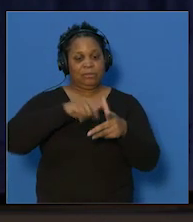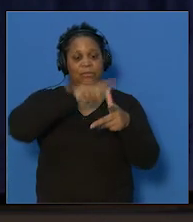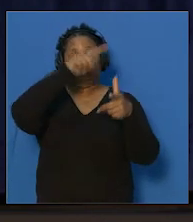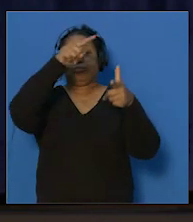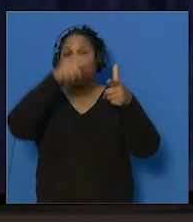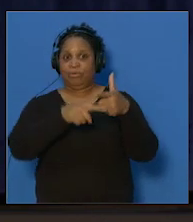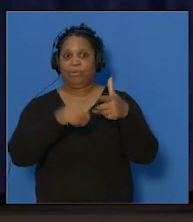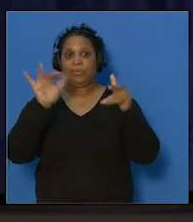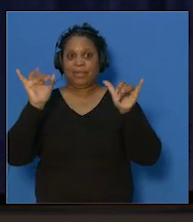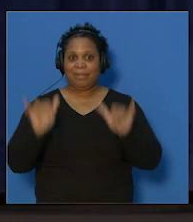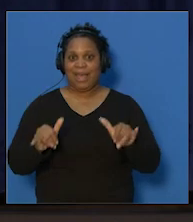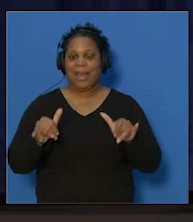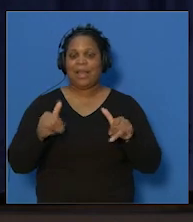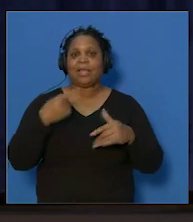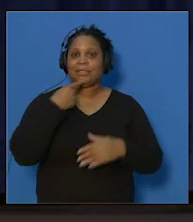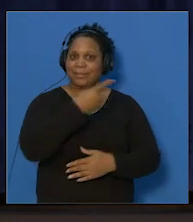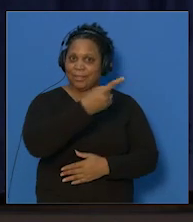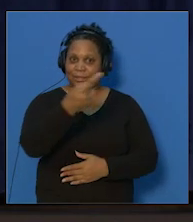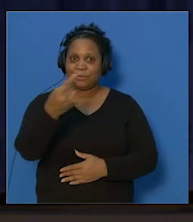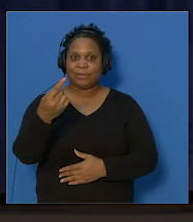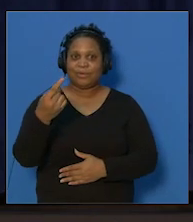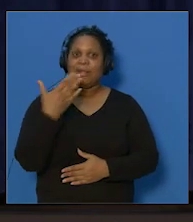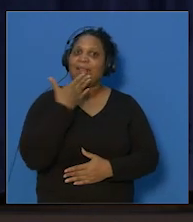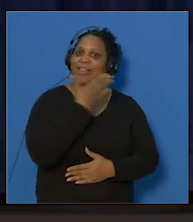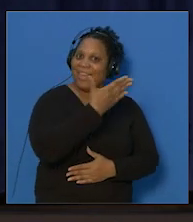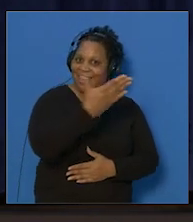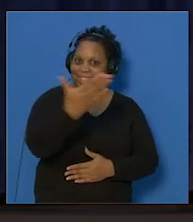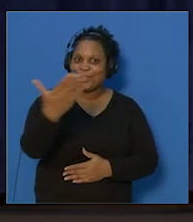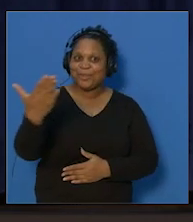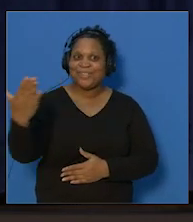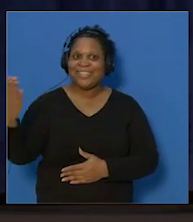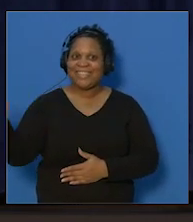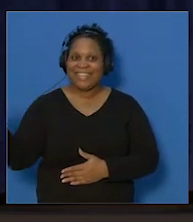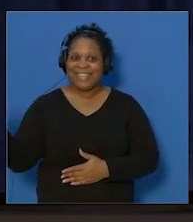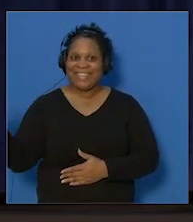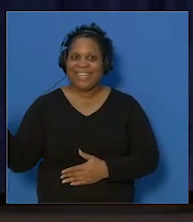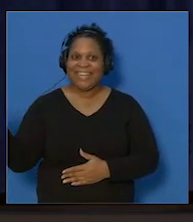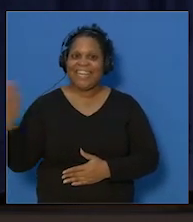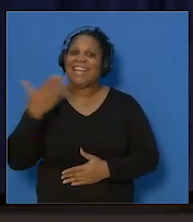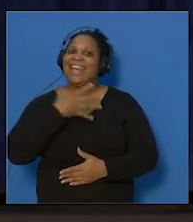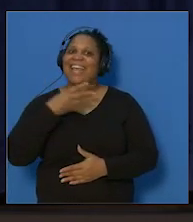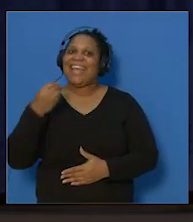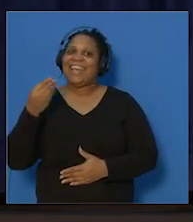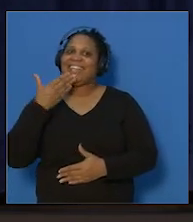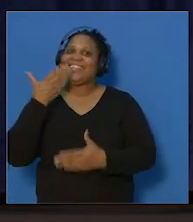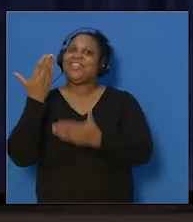So with that, I want to tell everyone, thank you and good evening.